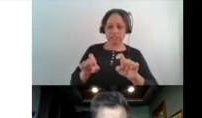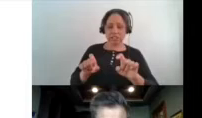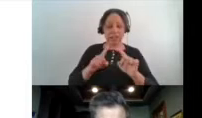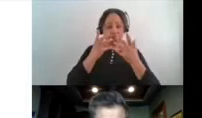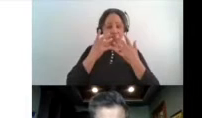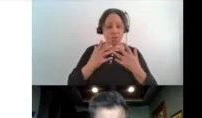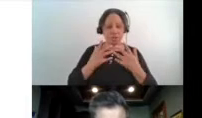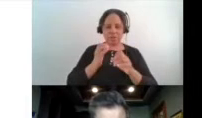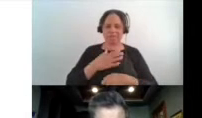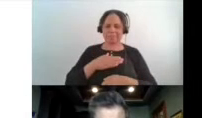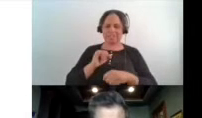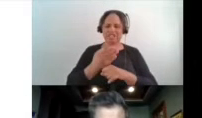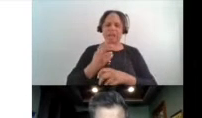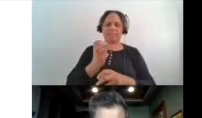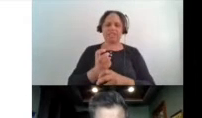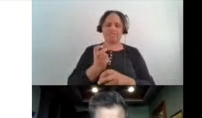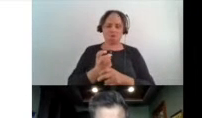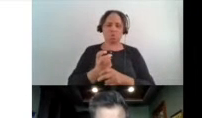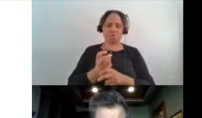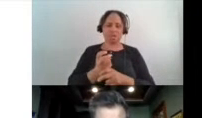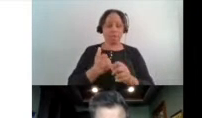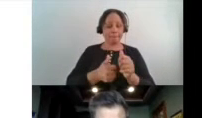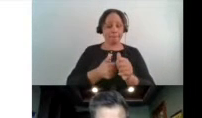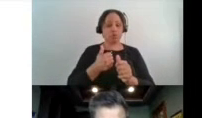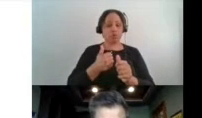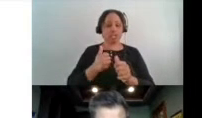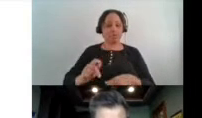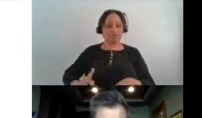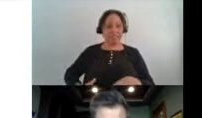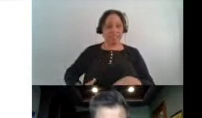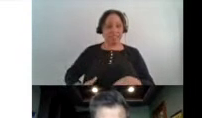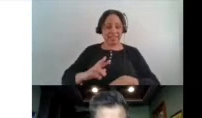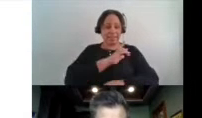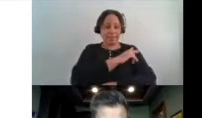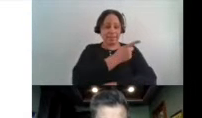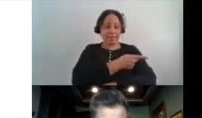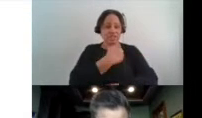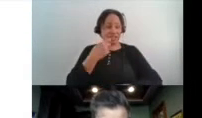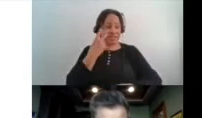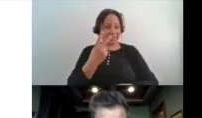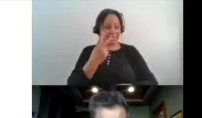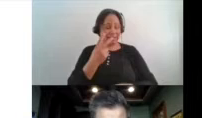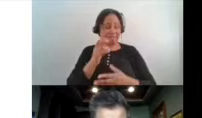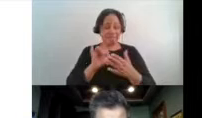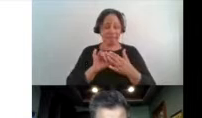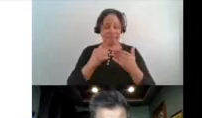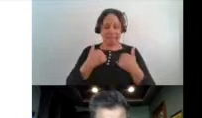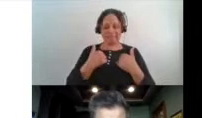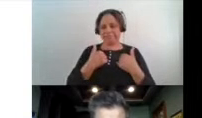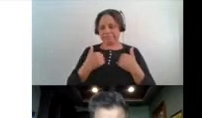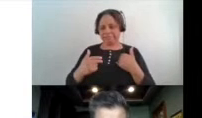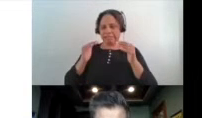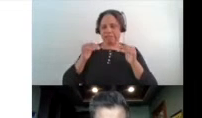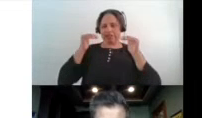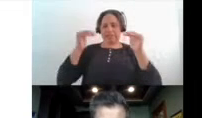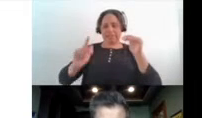what makes my job very difficult is that majority of the kidney patients that I see that present with an even advanced kidney disease,